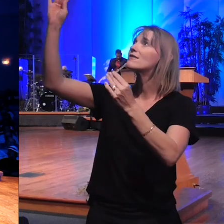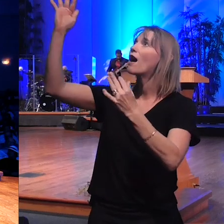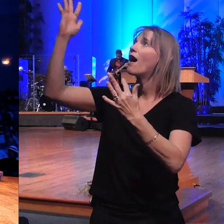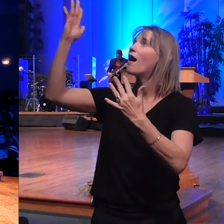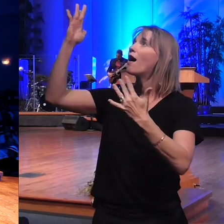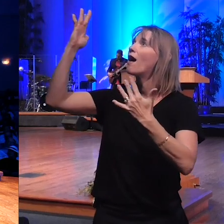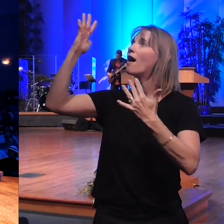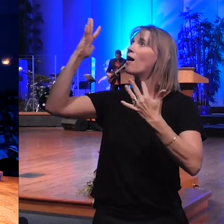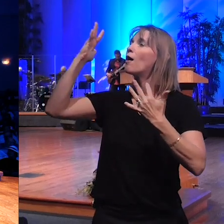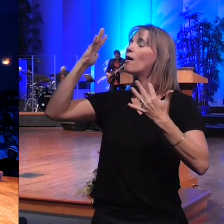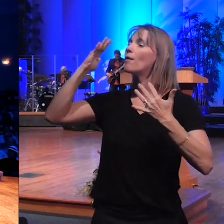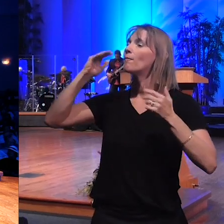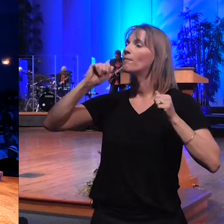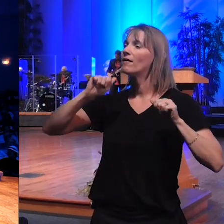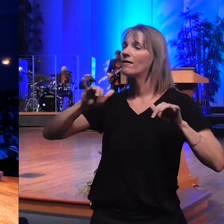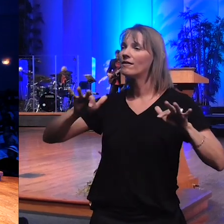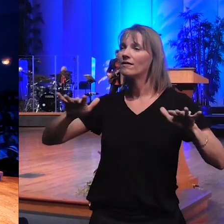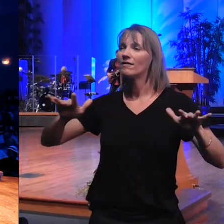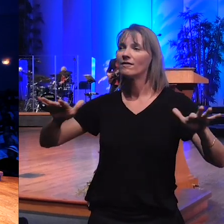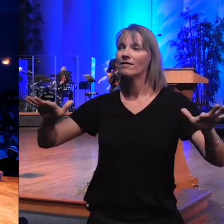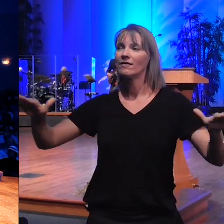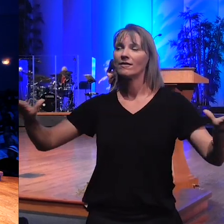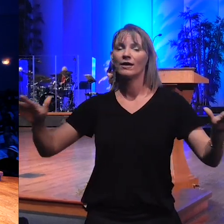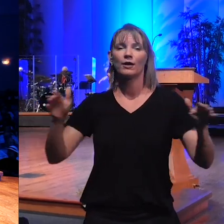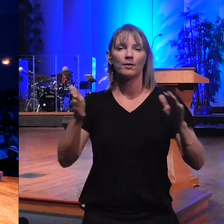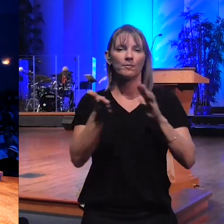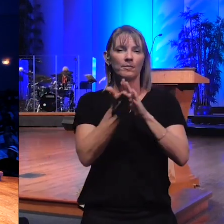peace has come.